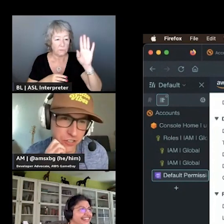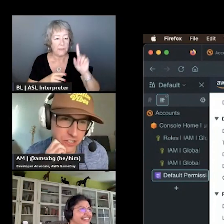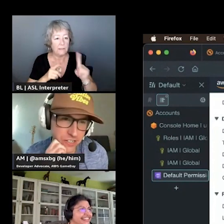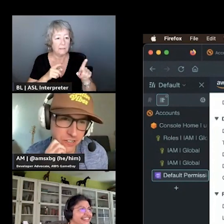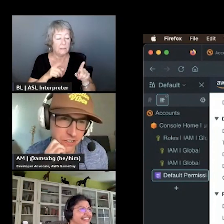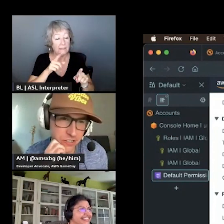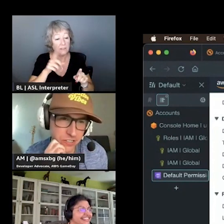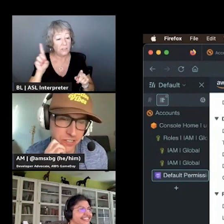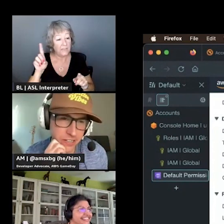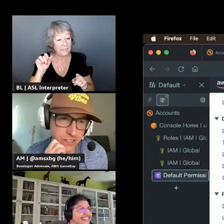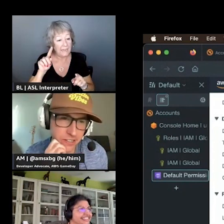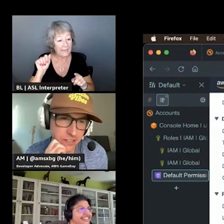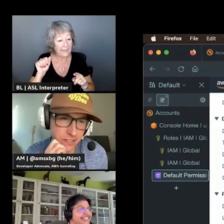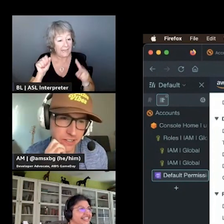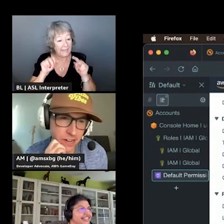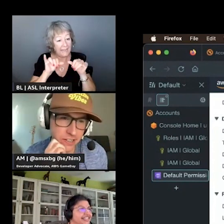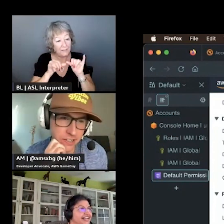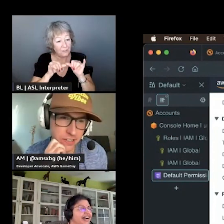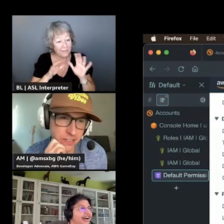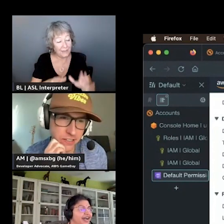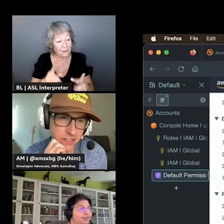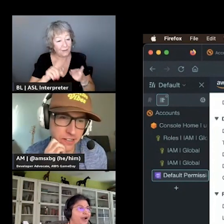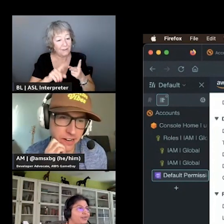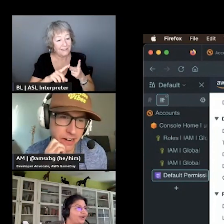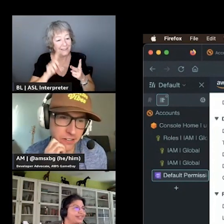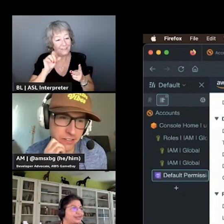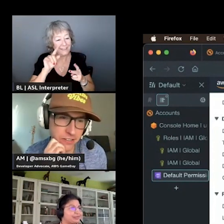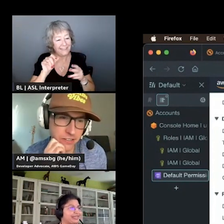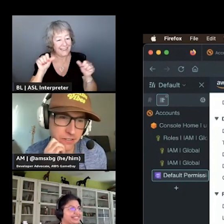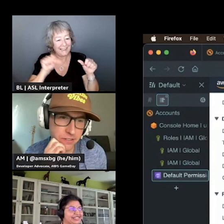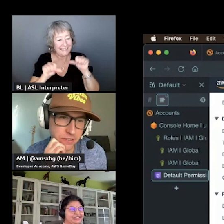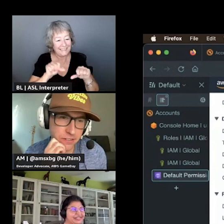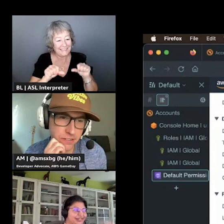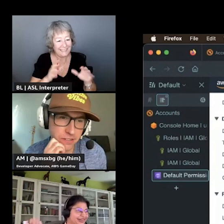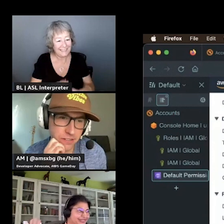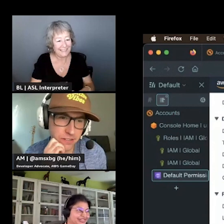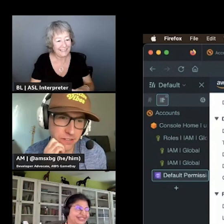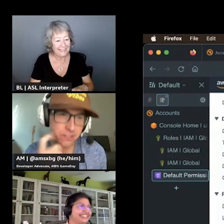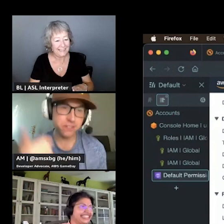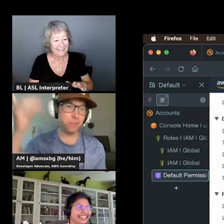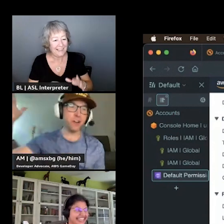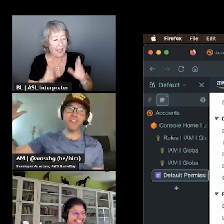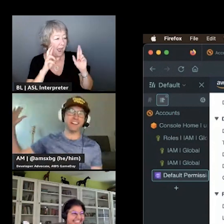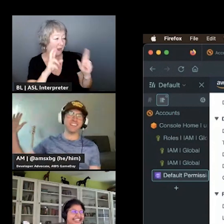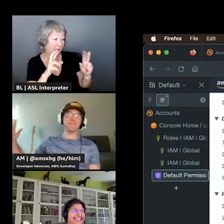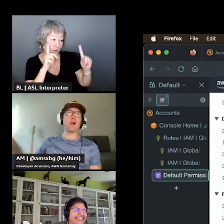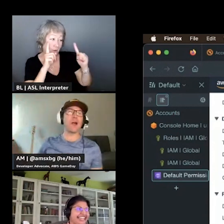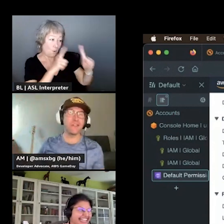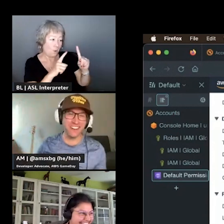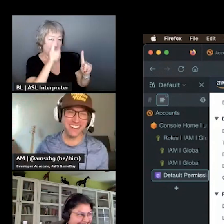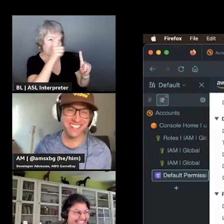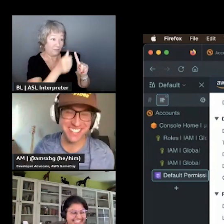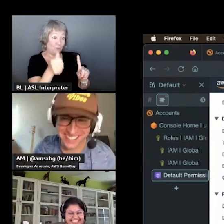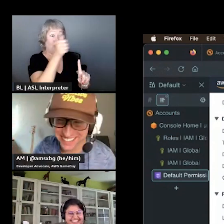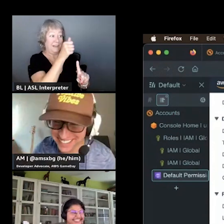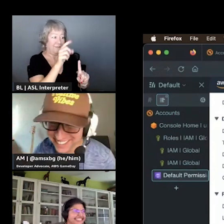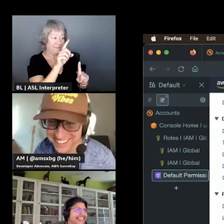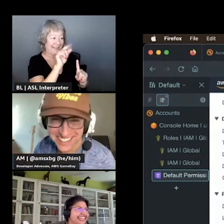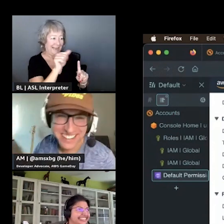a data engineer? Is she a data scientist? Data I analyst? want her to be a chief data officer. Perfect.